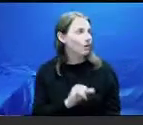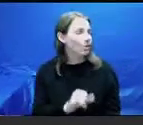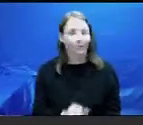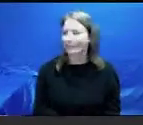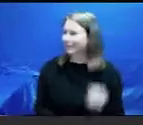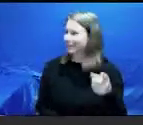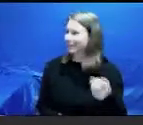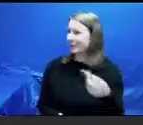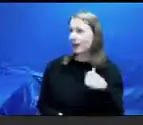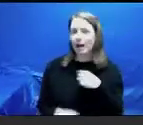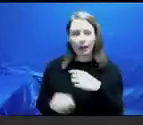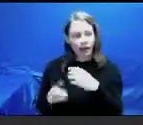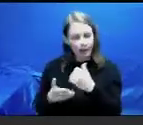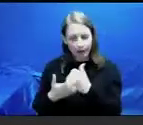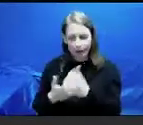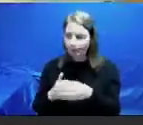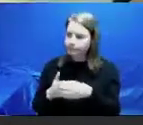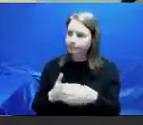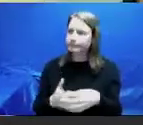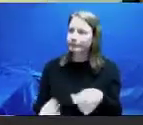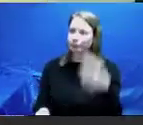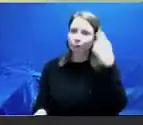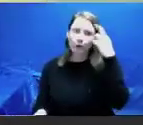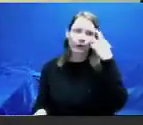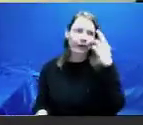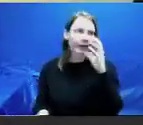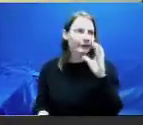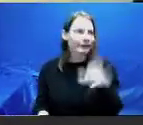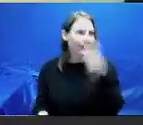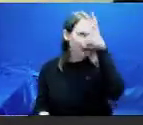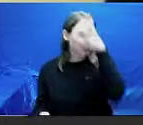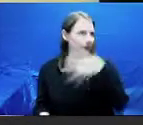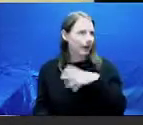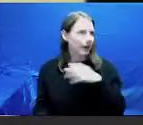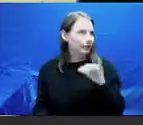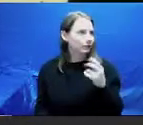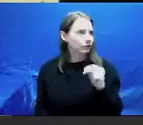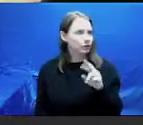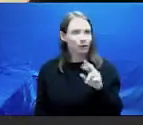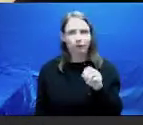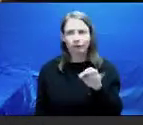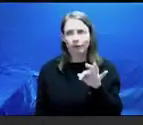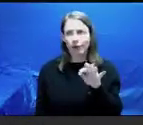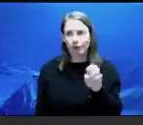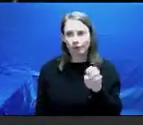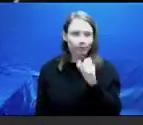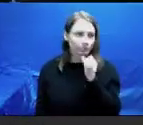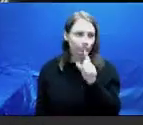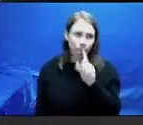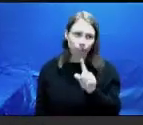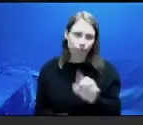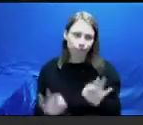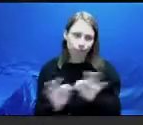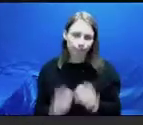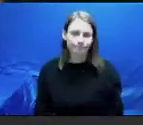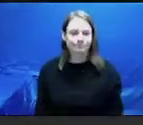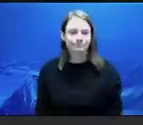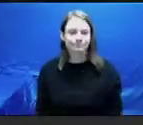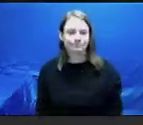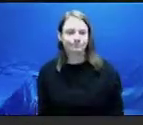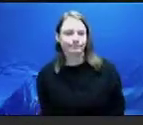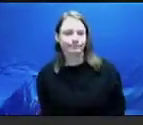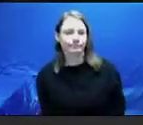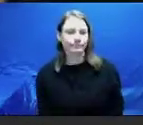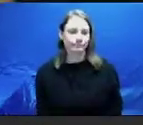deal. New crops, England, tobacco, cash crop, West Indies,